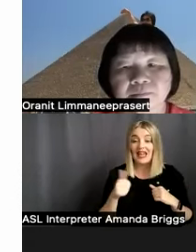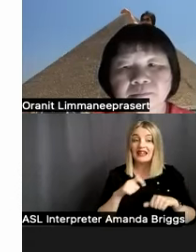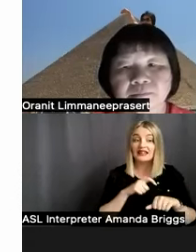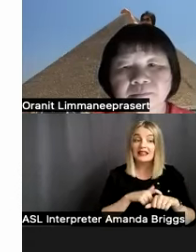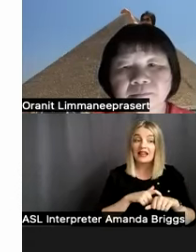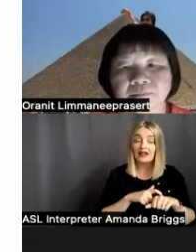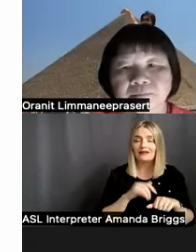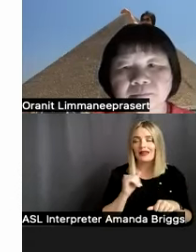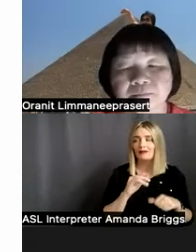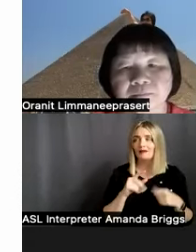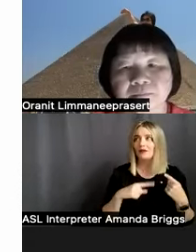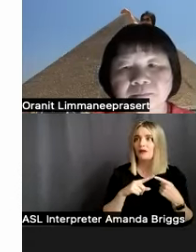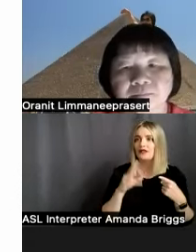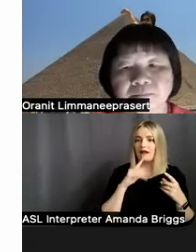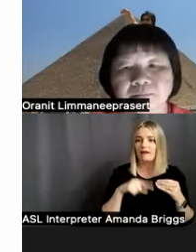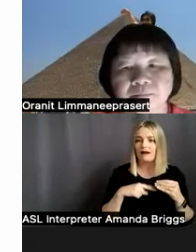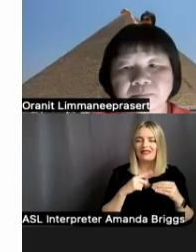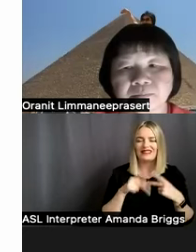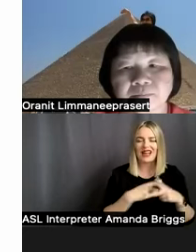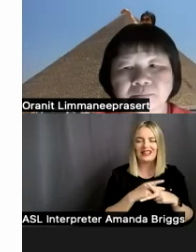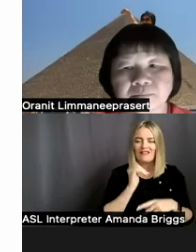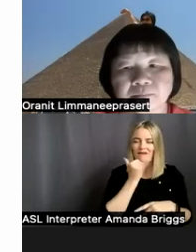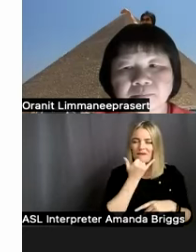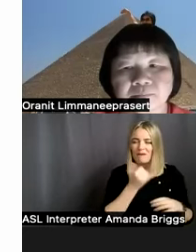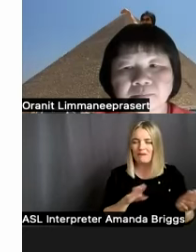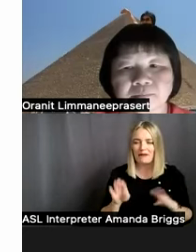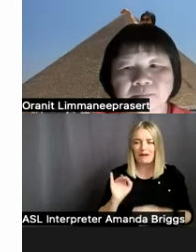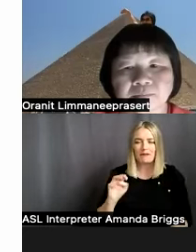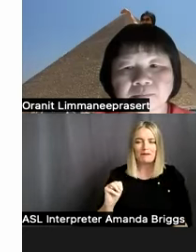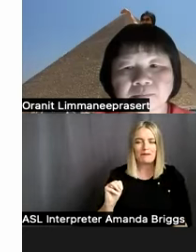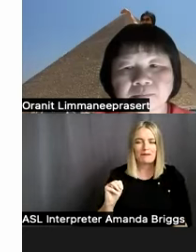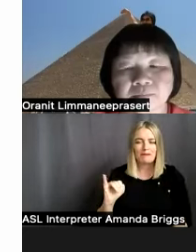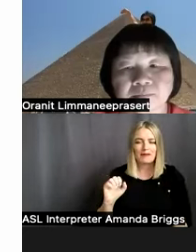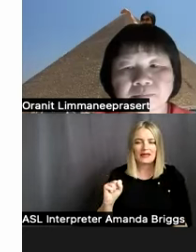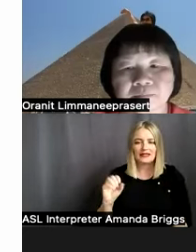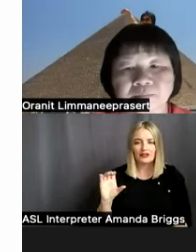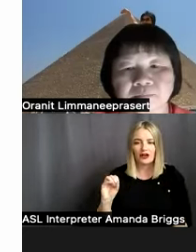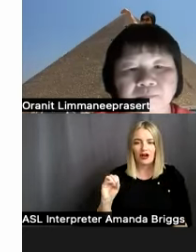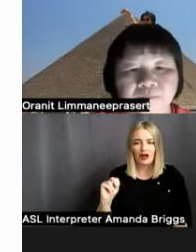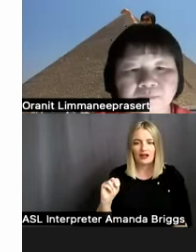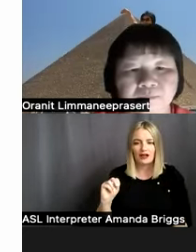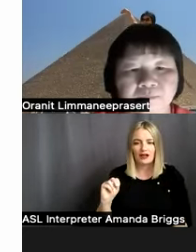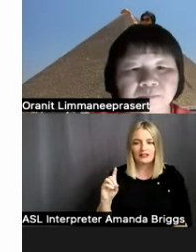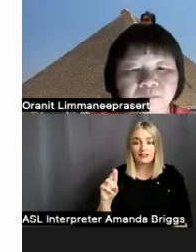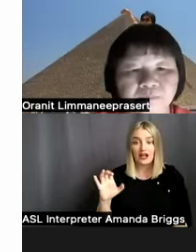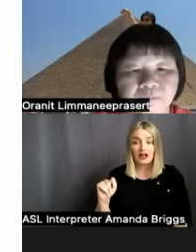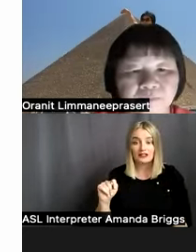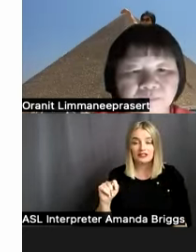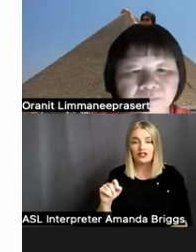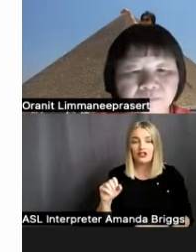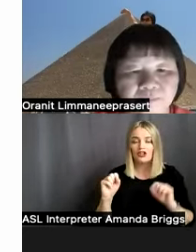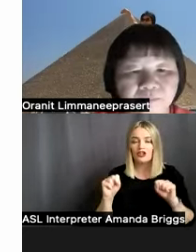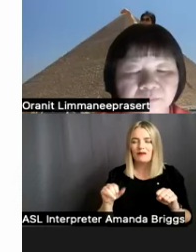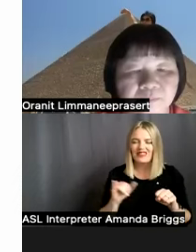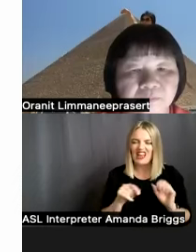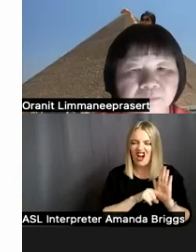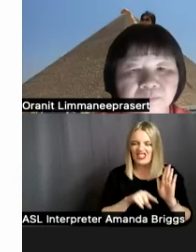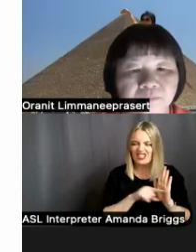When we talk about this type of misconduct investigation, this can be something that's like a hostile workplace